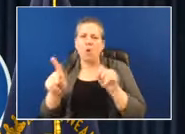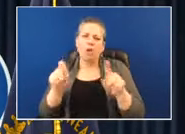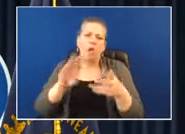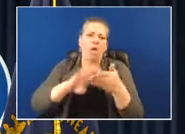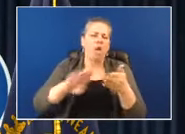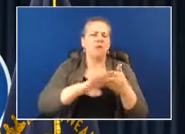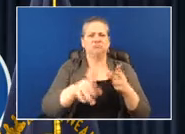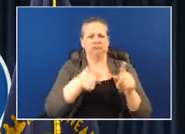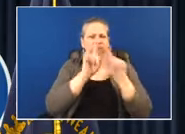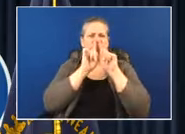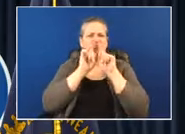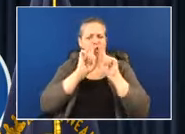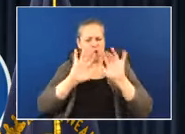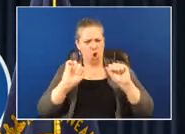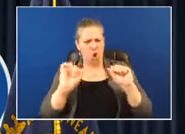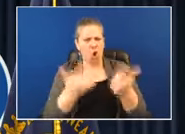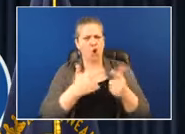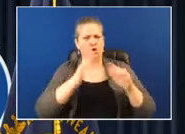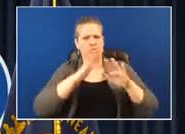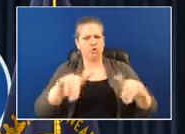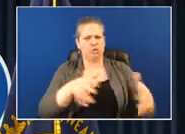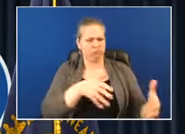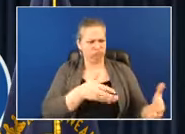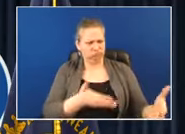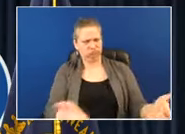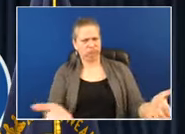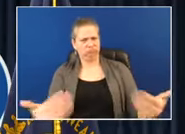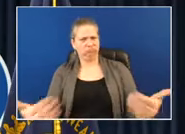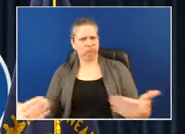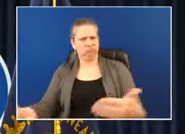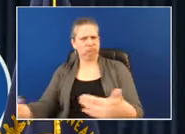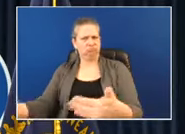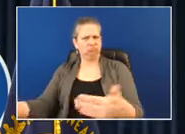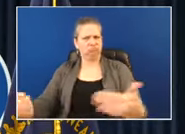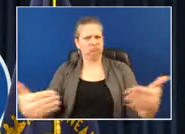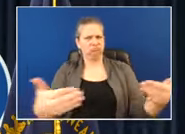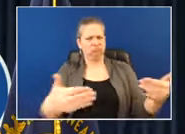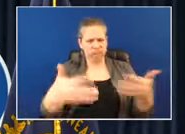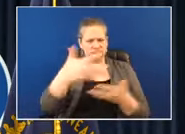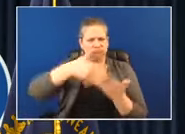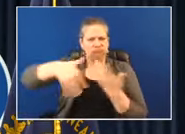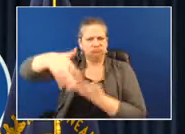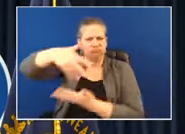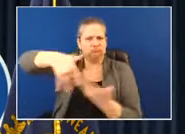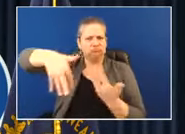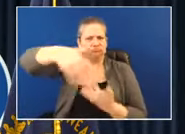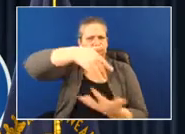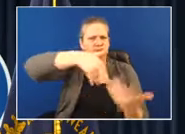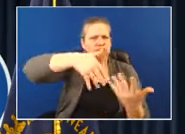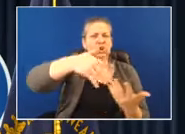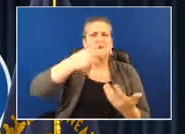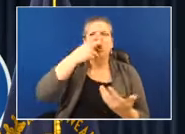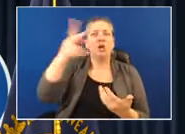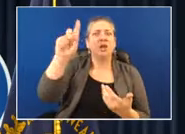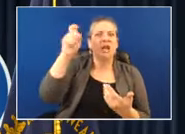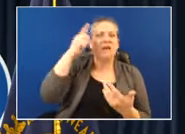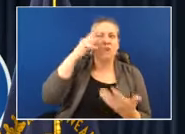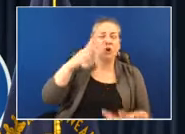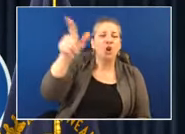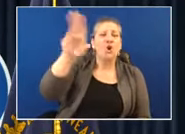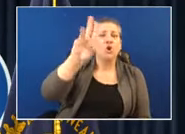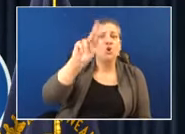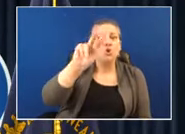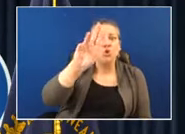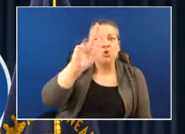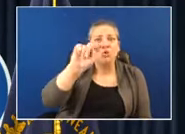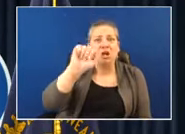And this is something that governors of Indiana and Utah have done. So anybody claiming that somebody's being driven by any woke